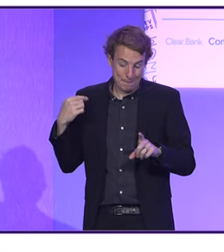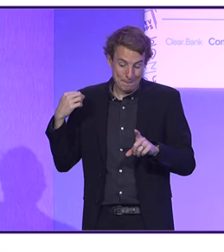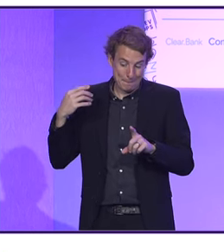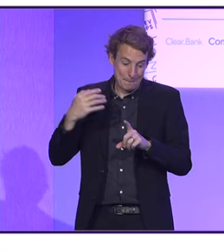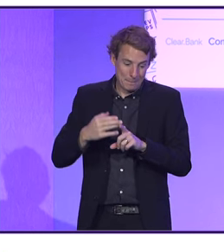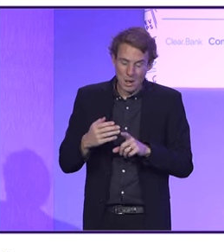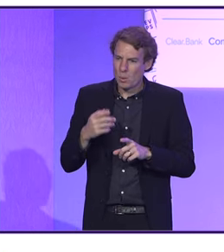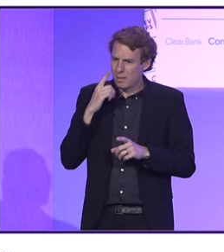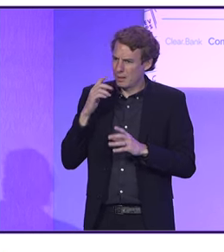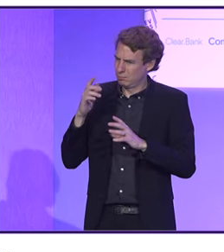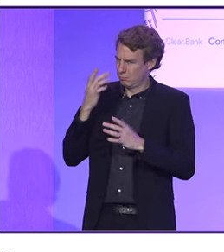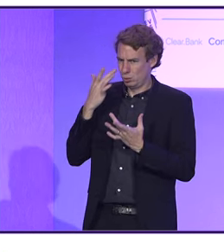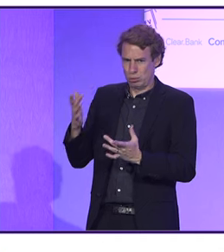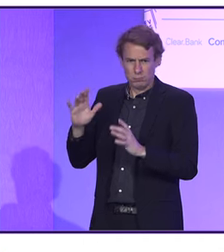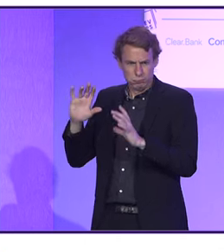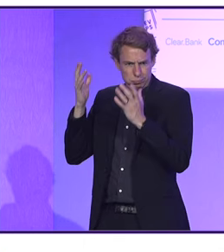people did in the early days.